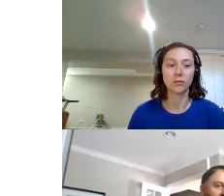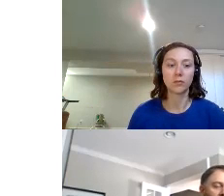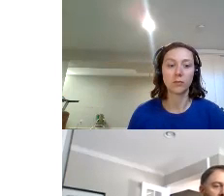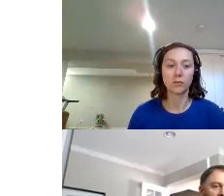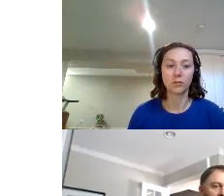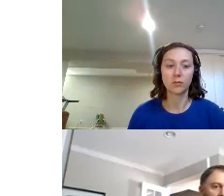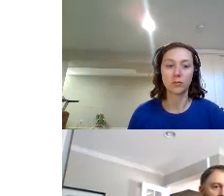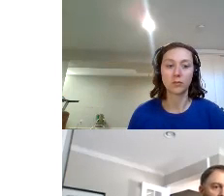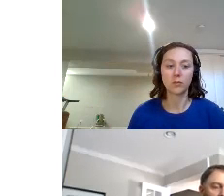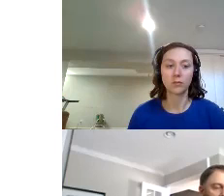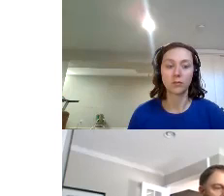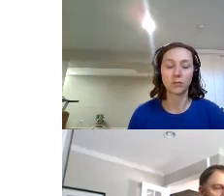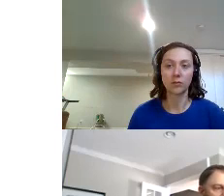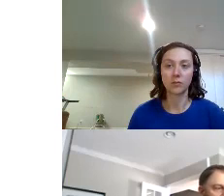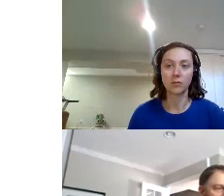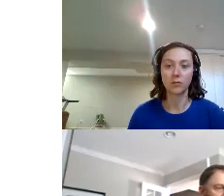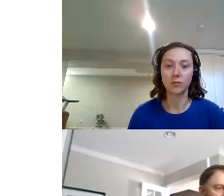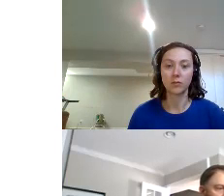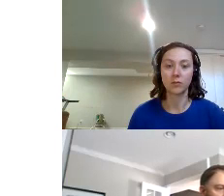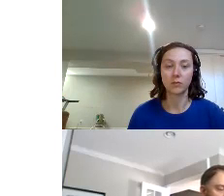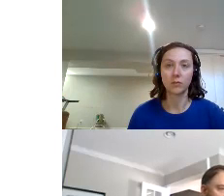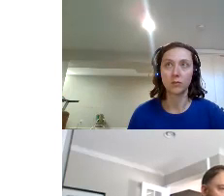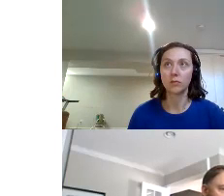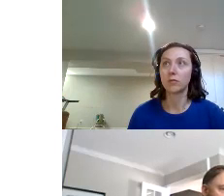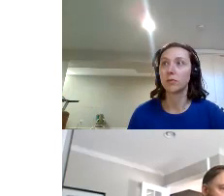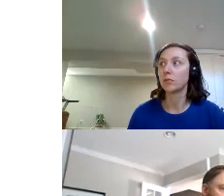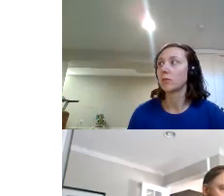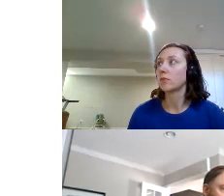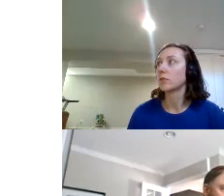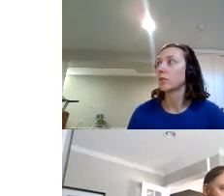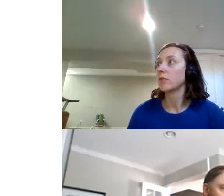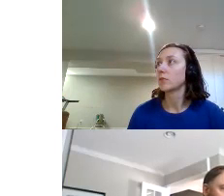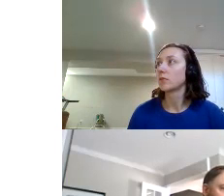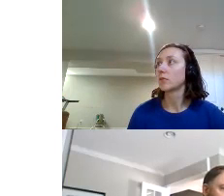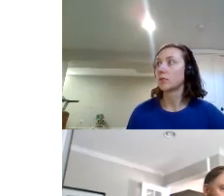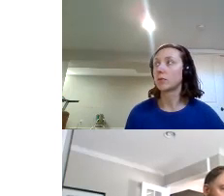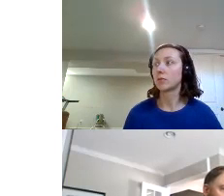are Colorado specific data sources as well.